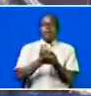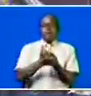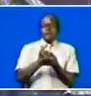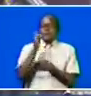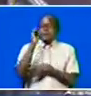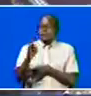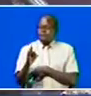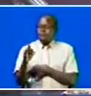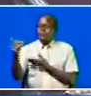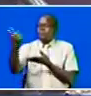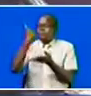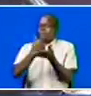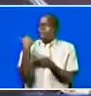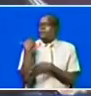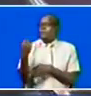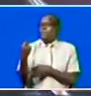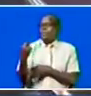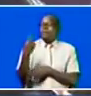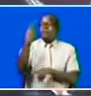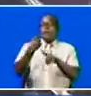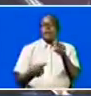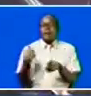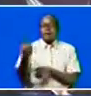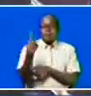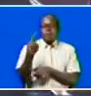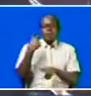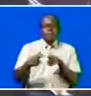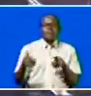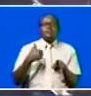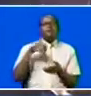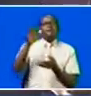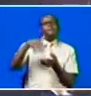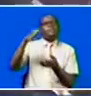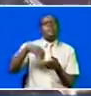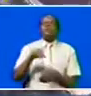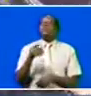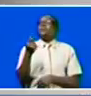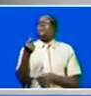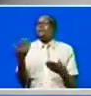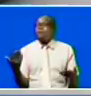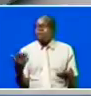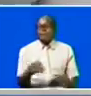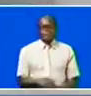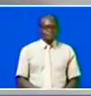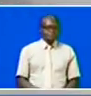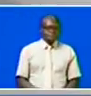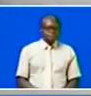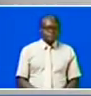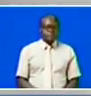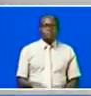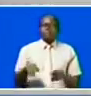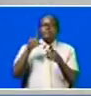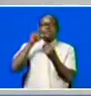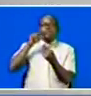tujue kama wewe uliandikwa juzi, umefanya mwaka moja peke yake na huko na supermarket wewe umetoa pesa hii wapi? However, on his